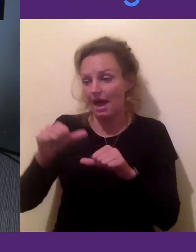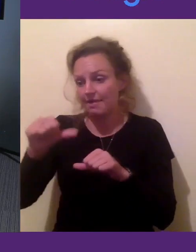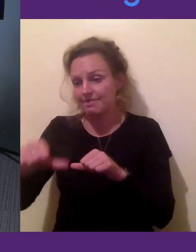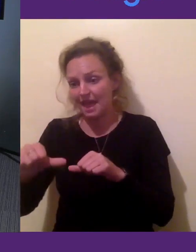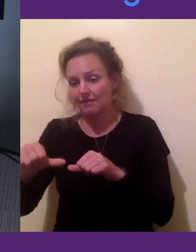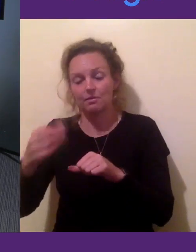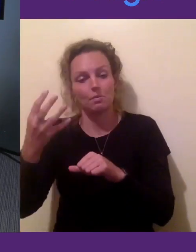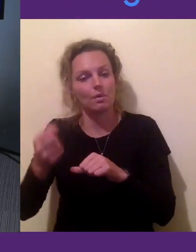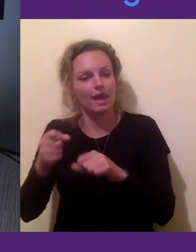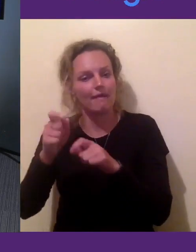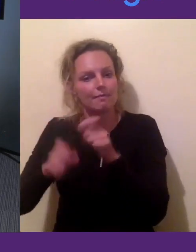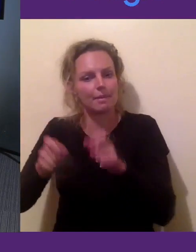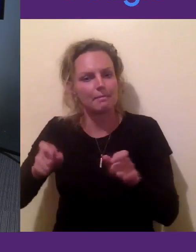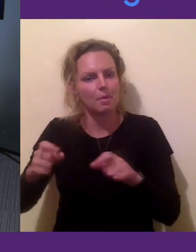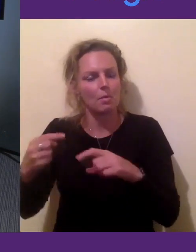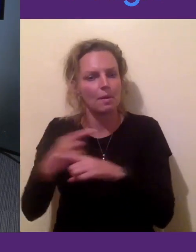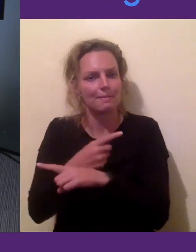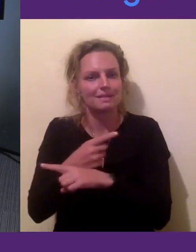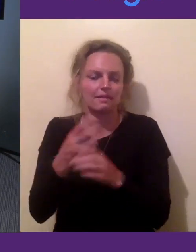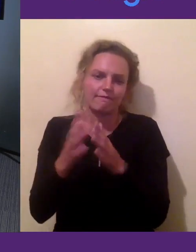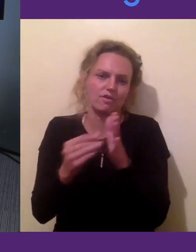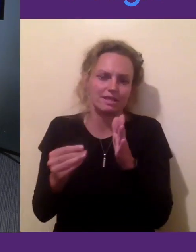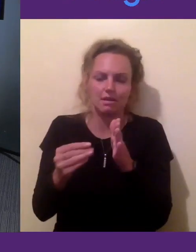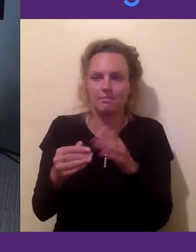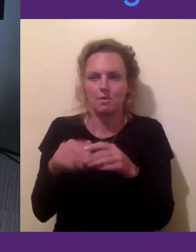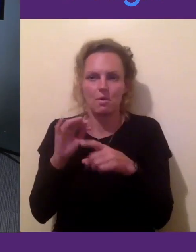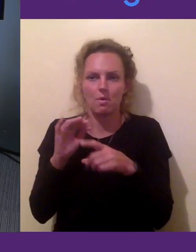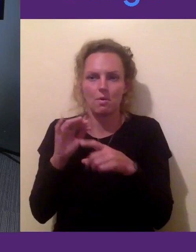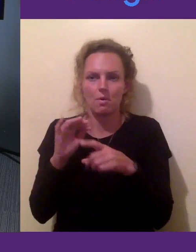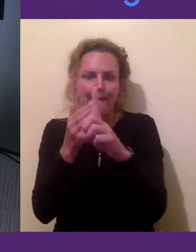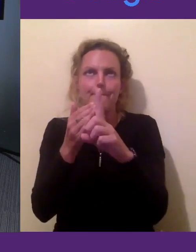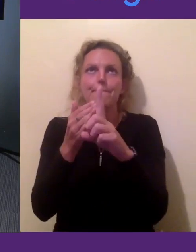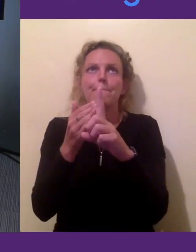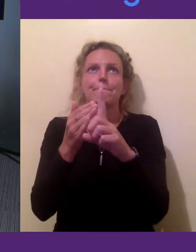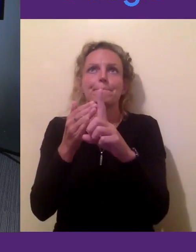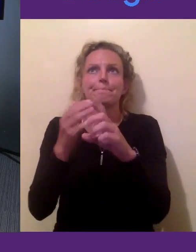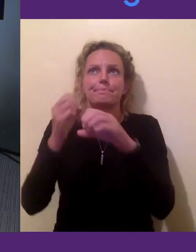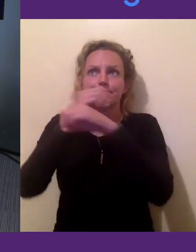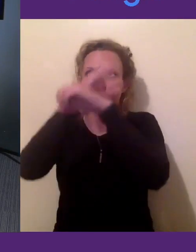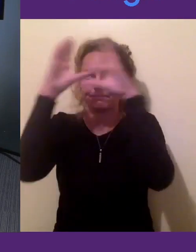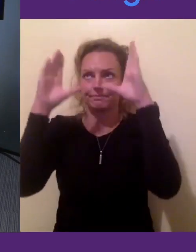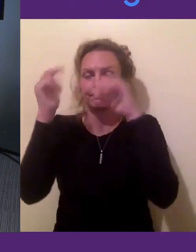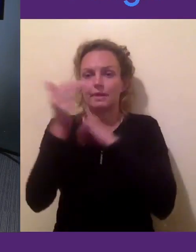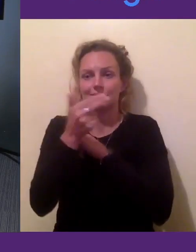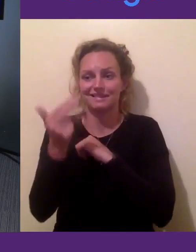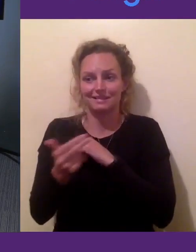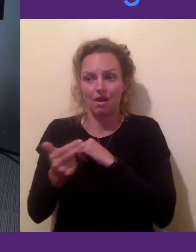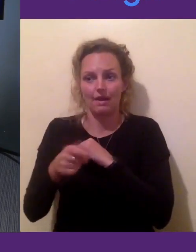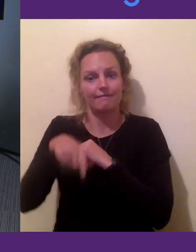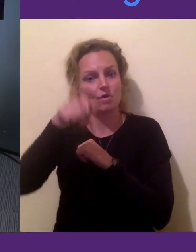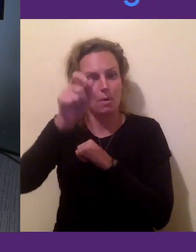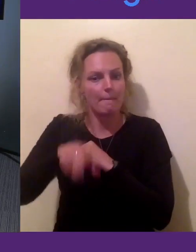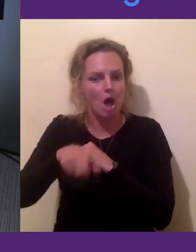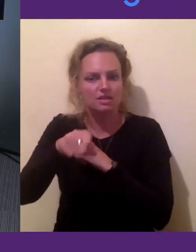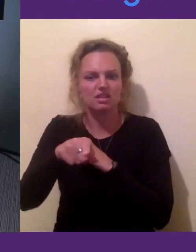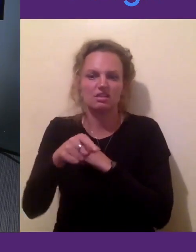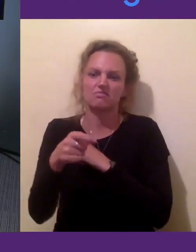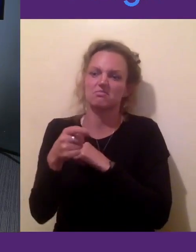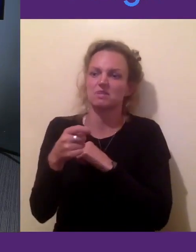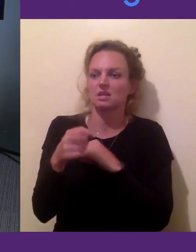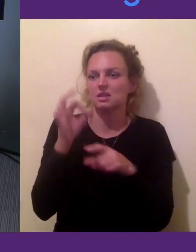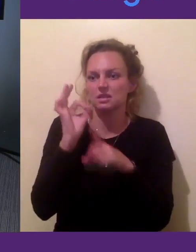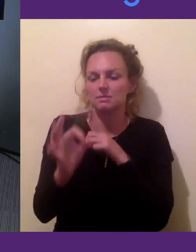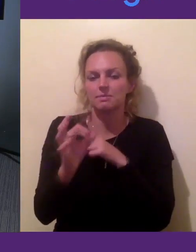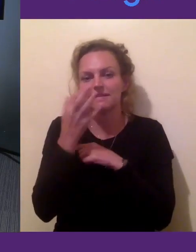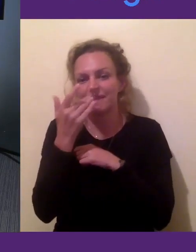to the 32-year-old guy, university studies, wife, 2 kids, and typical good money maker, then you're